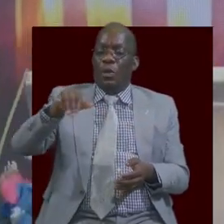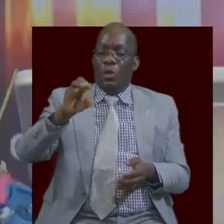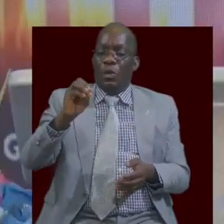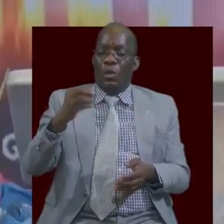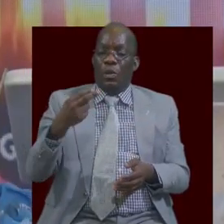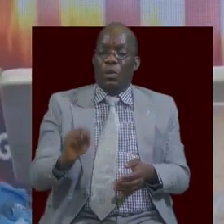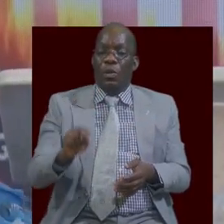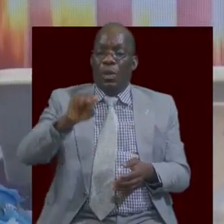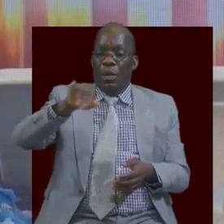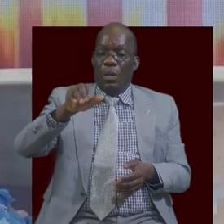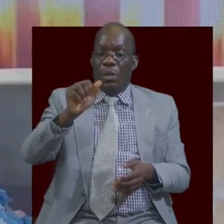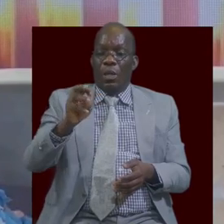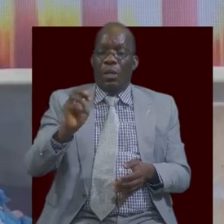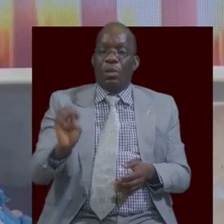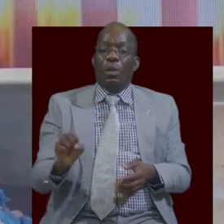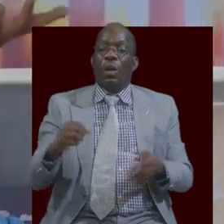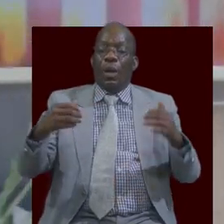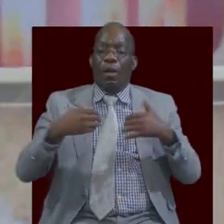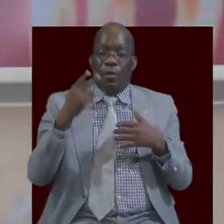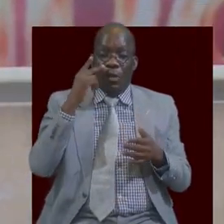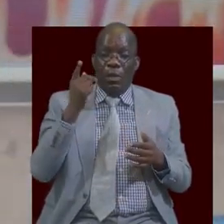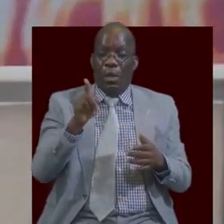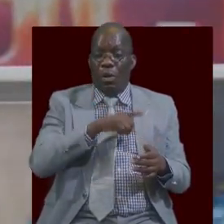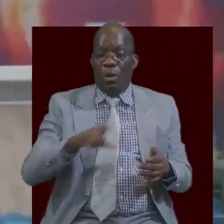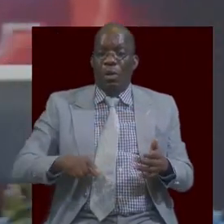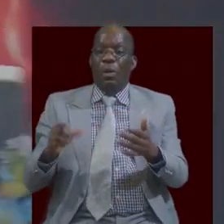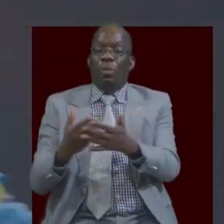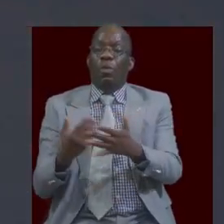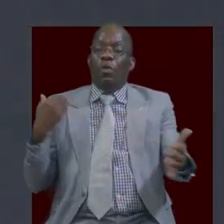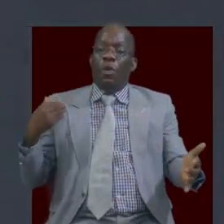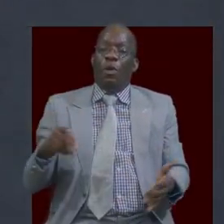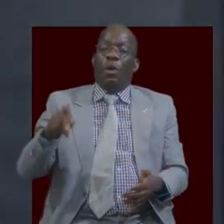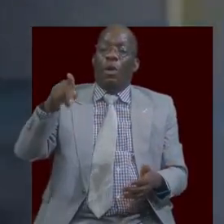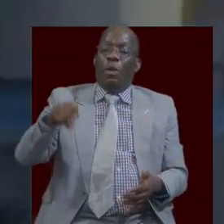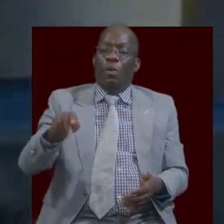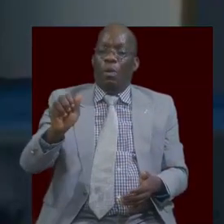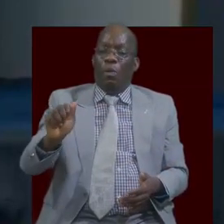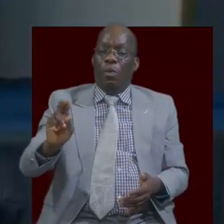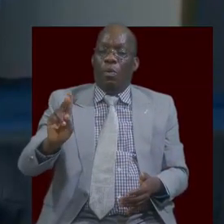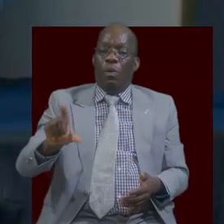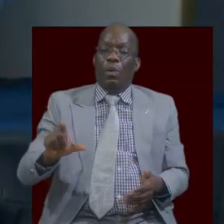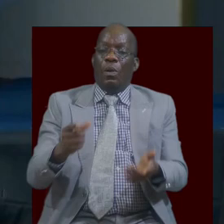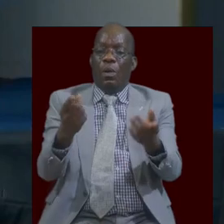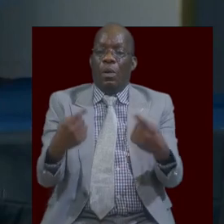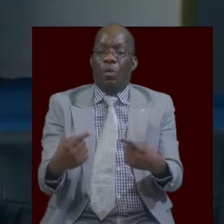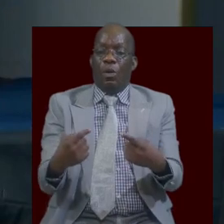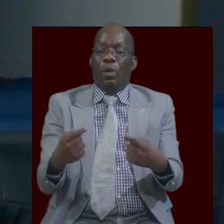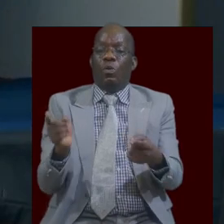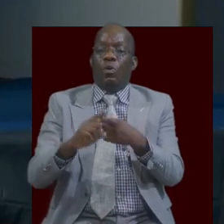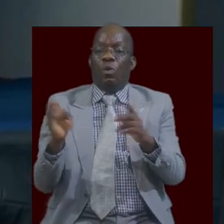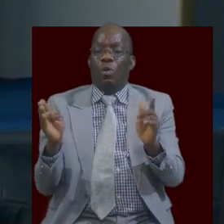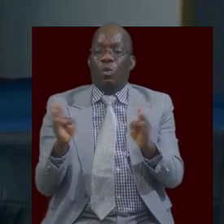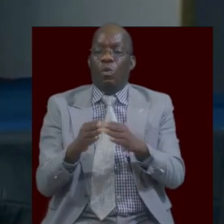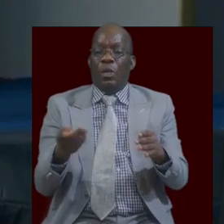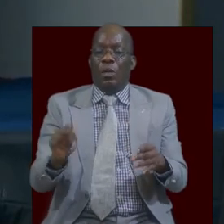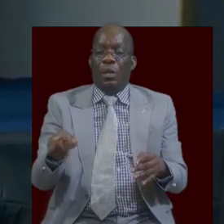Lord before he ever came across Christ. He said, I am the least. And if